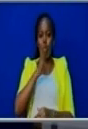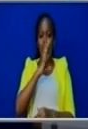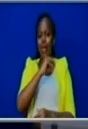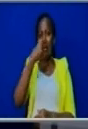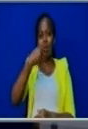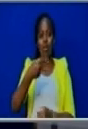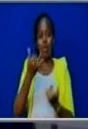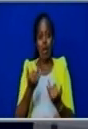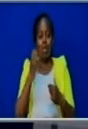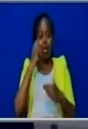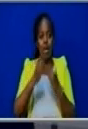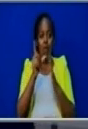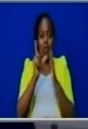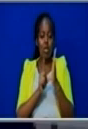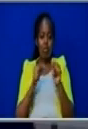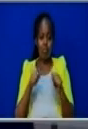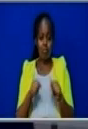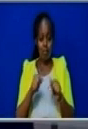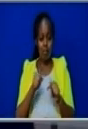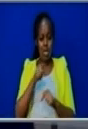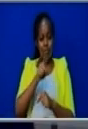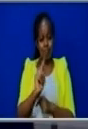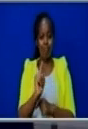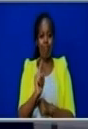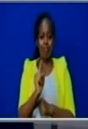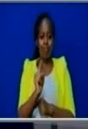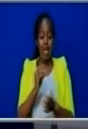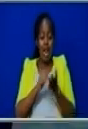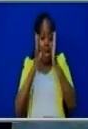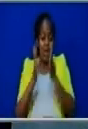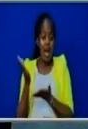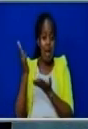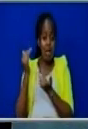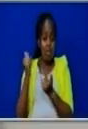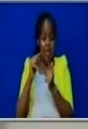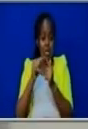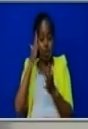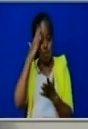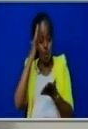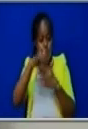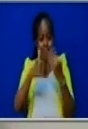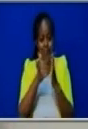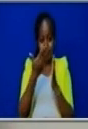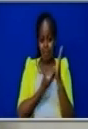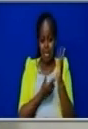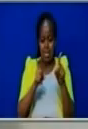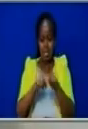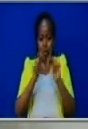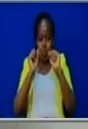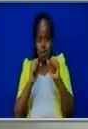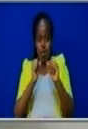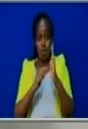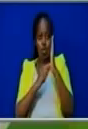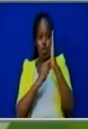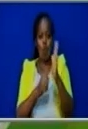lesson? Yes, by the end of this lesson, Yes. you, my learner, you're expected to know the following. Yes. And you should be able to state